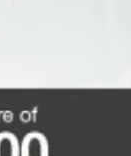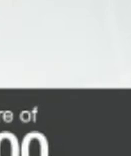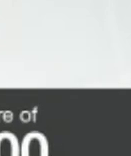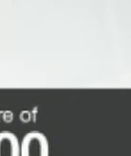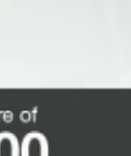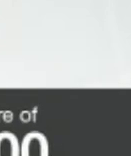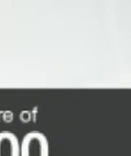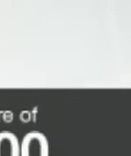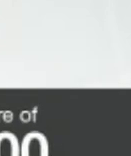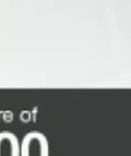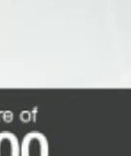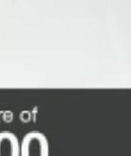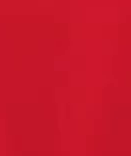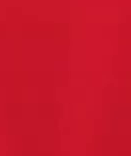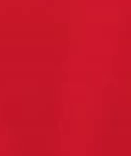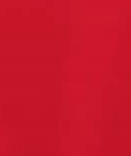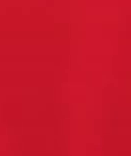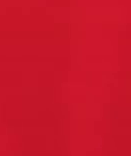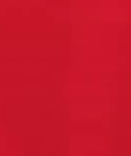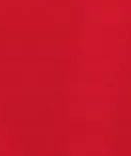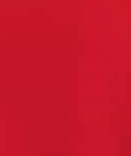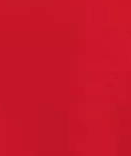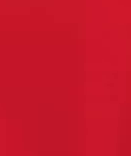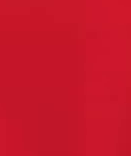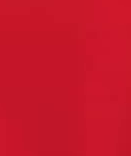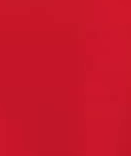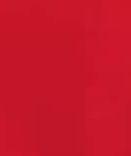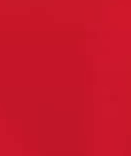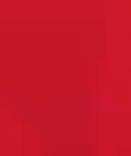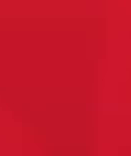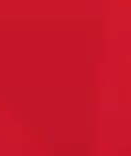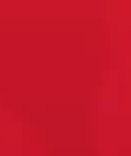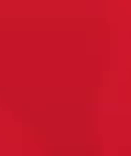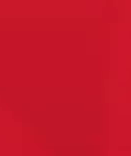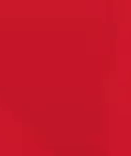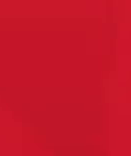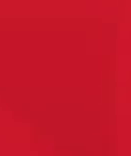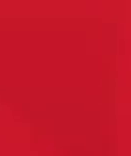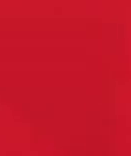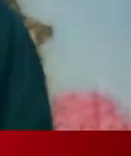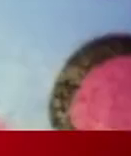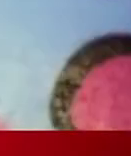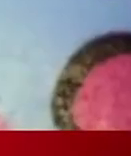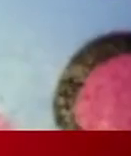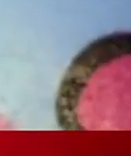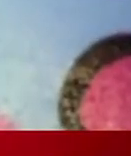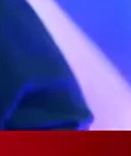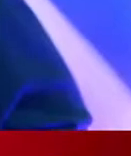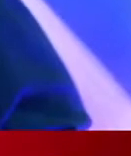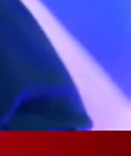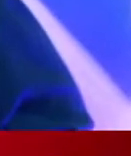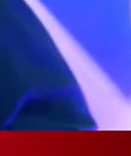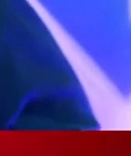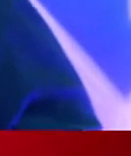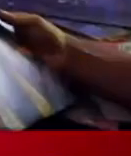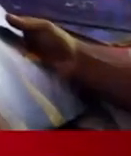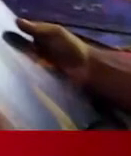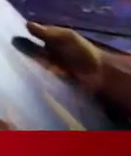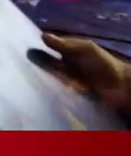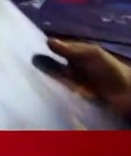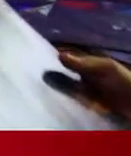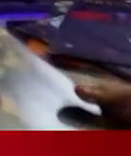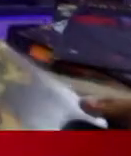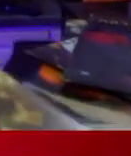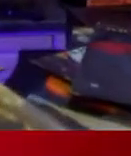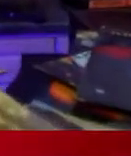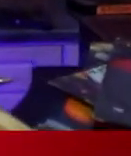$374,999. Hurry! Promo ends 9 July. Only at Build It. Yes, we can! Hi everybody, it's your girl Nojali.